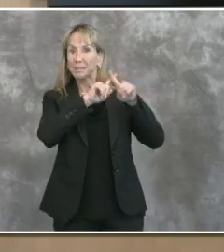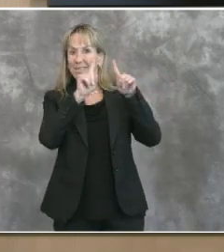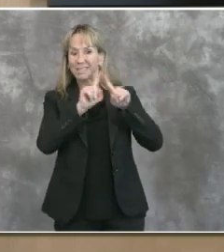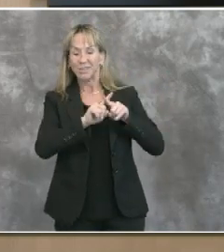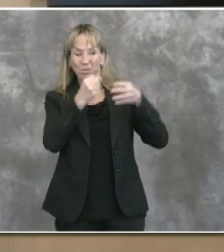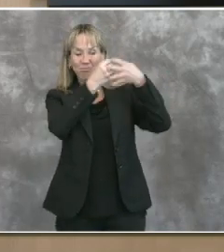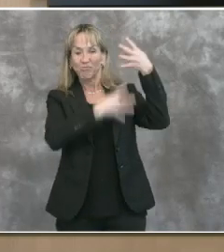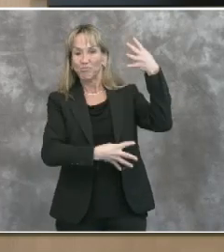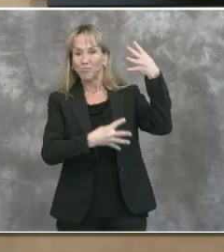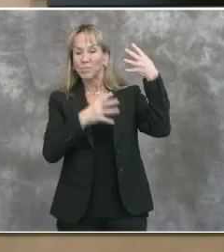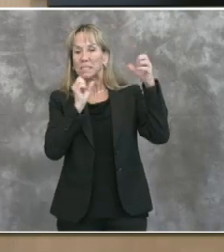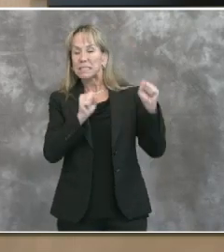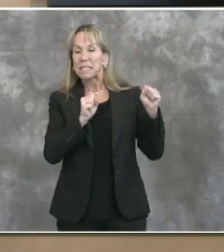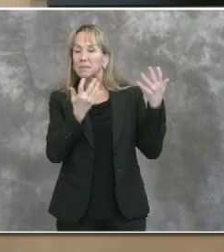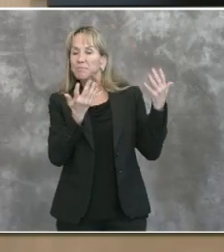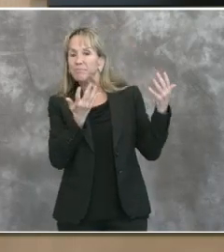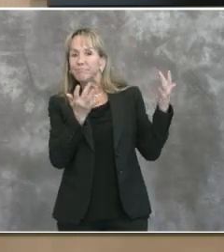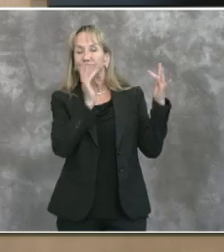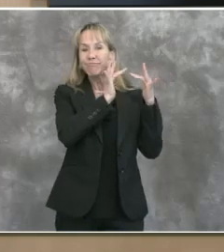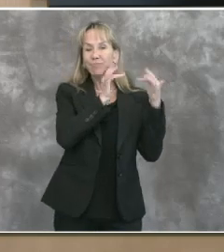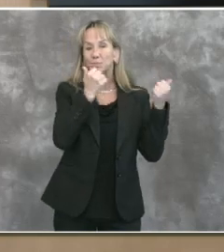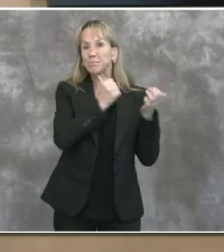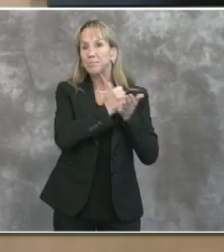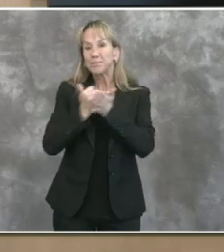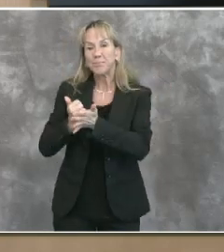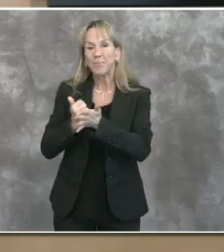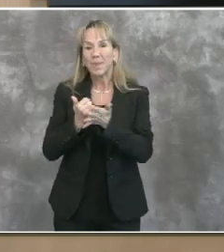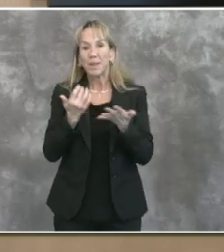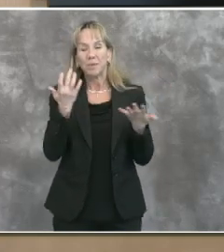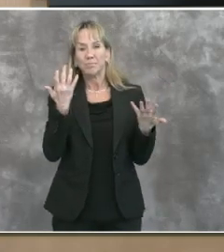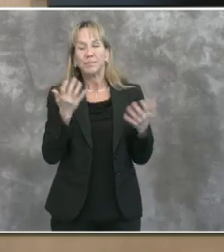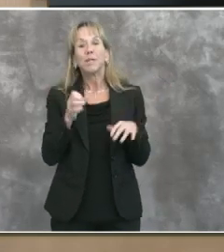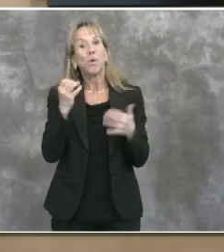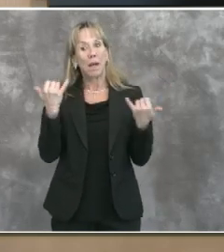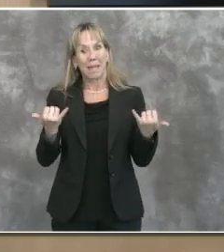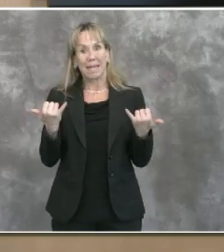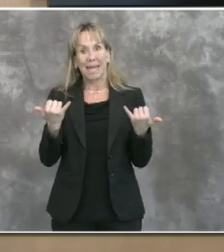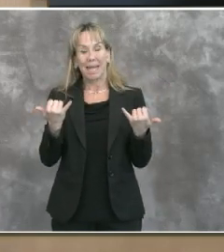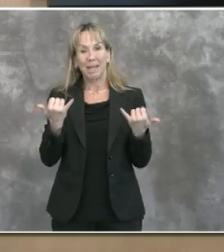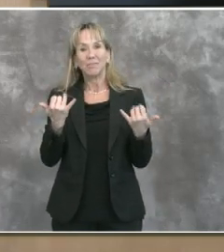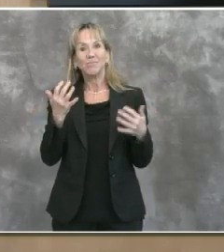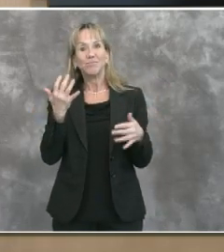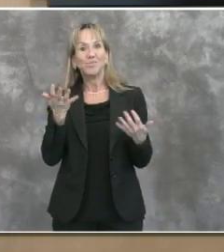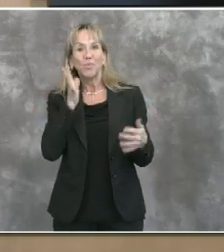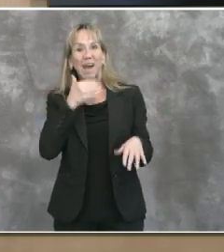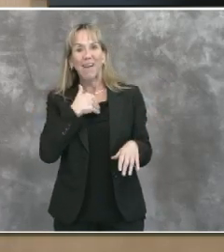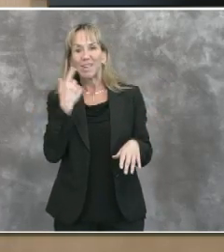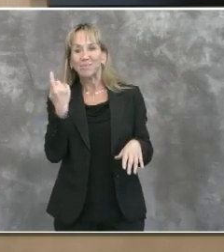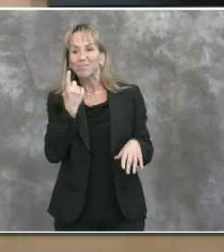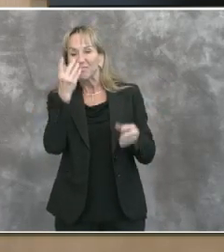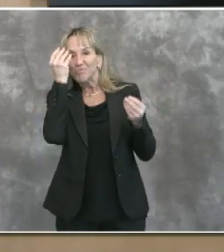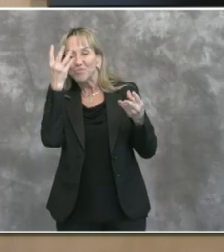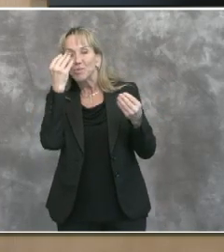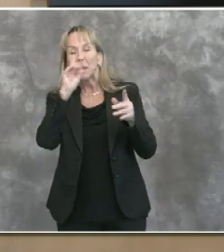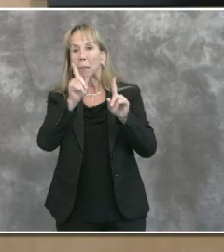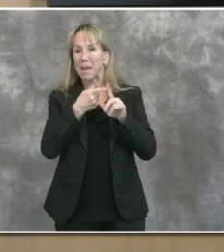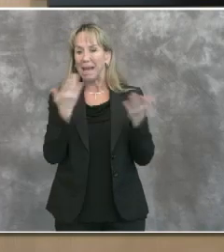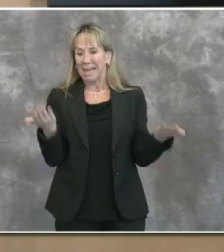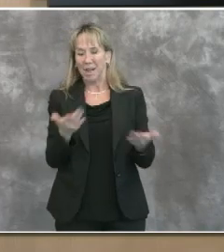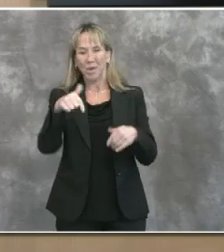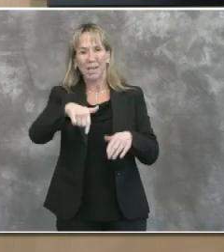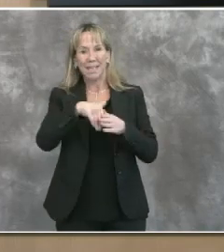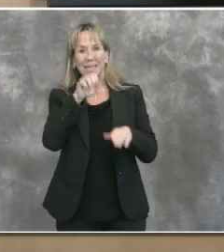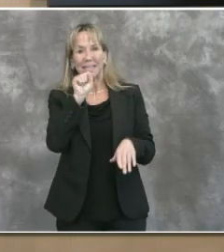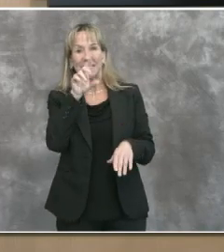as a result of the coronavirus. Today we're going to hear about one resource right here in San Diego that's available to people